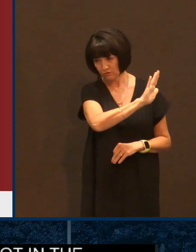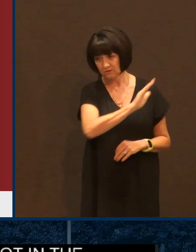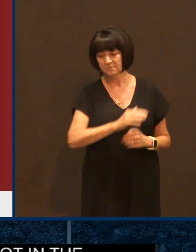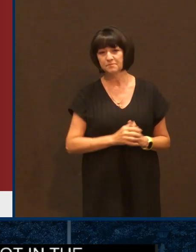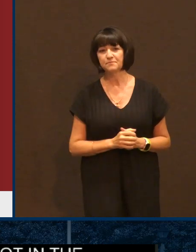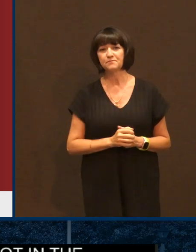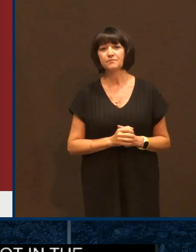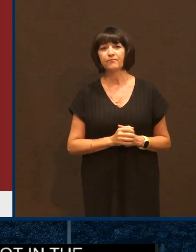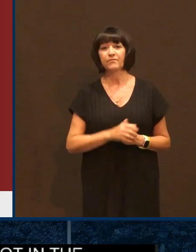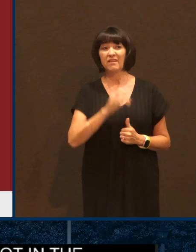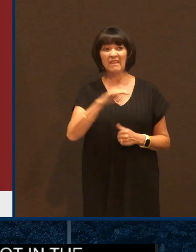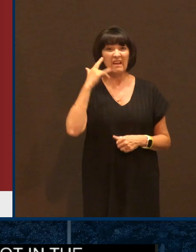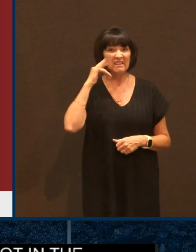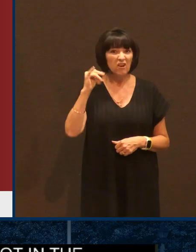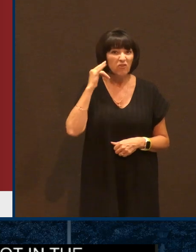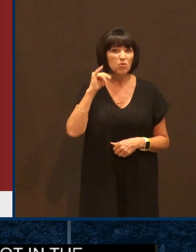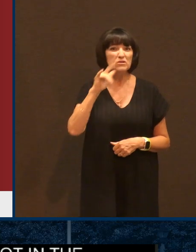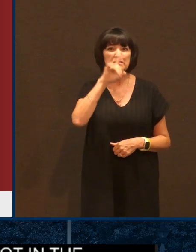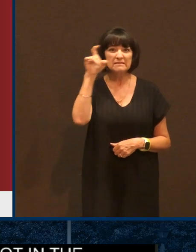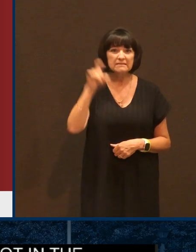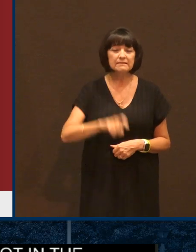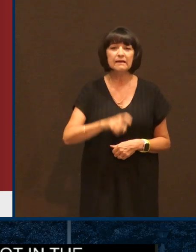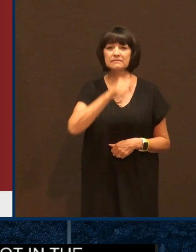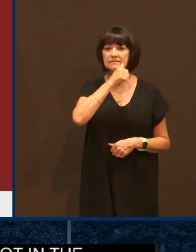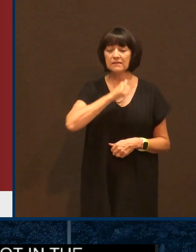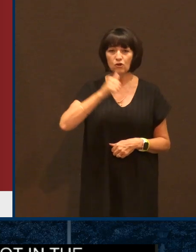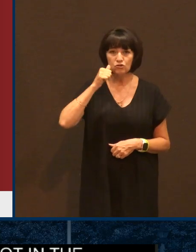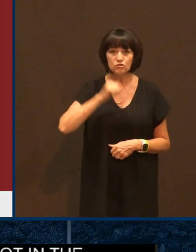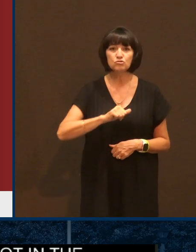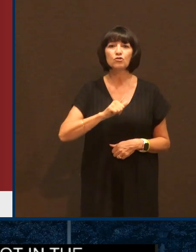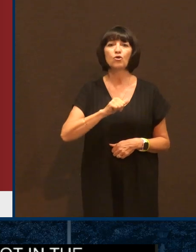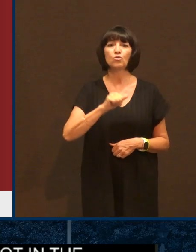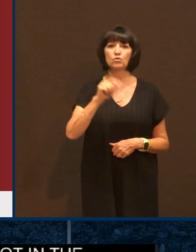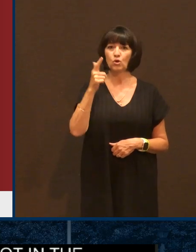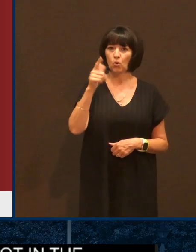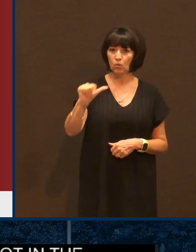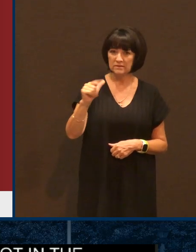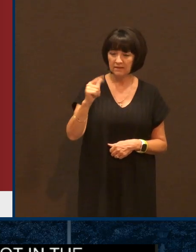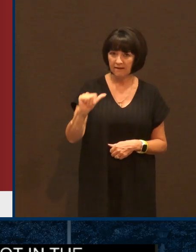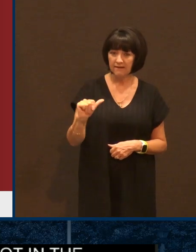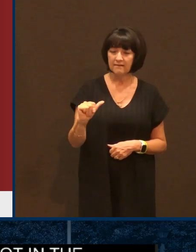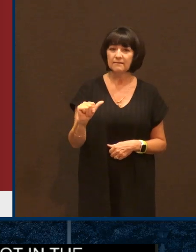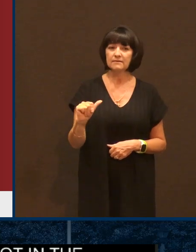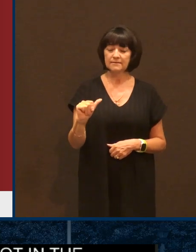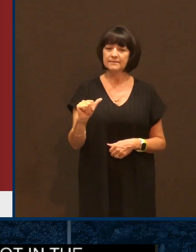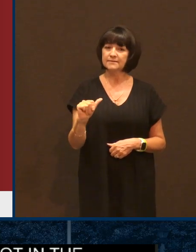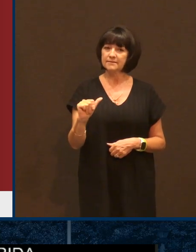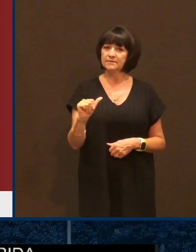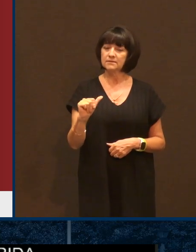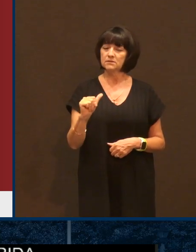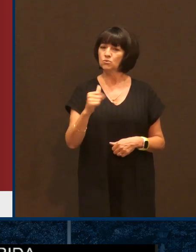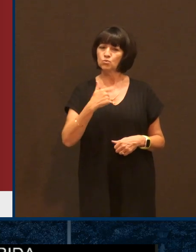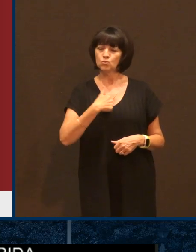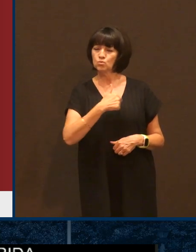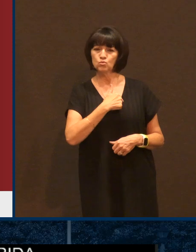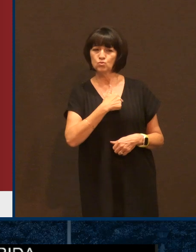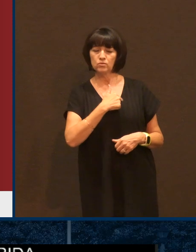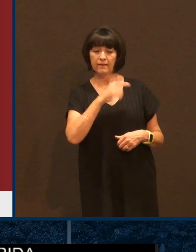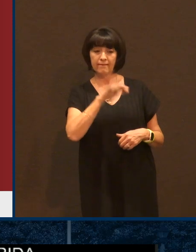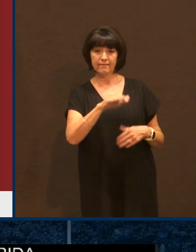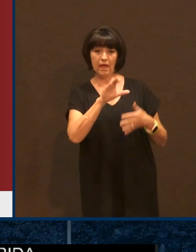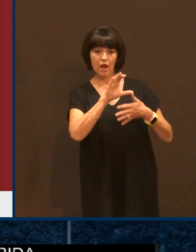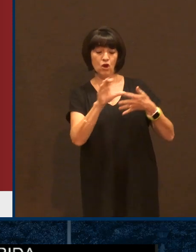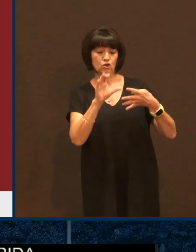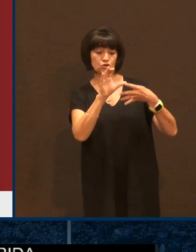Texas, California, Arizona, and states like that, Louisiana, and that we were just kind of on the borderline of the two criteria.